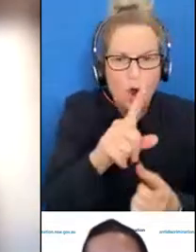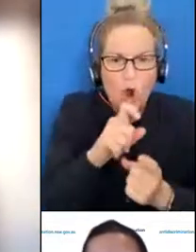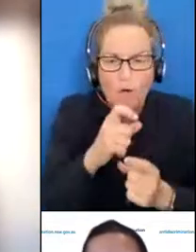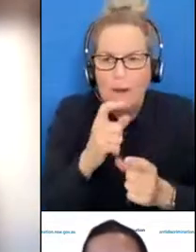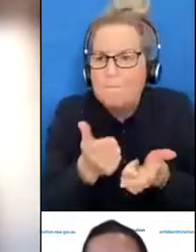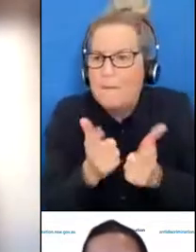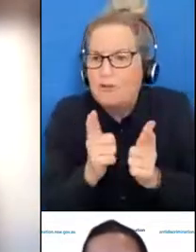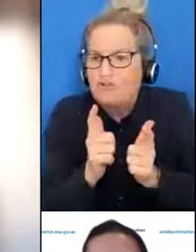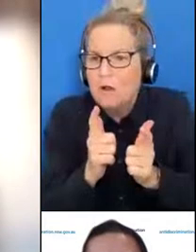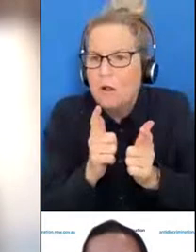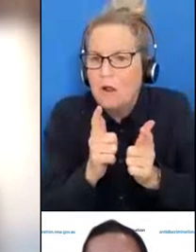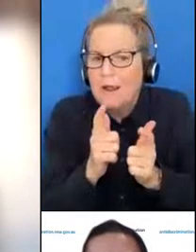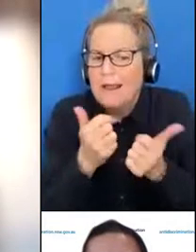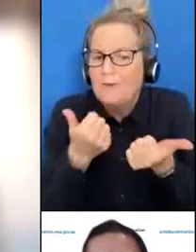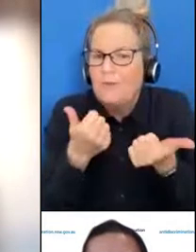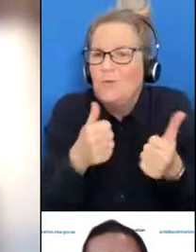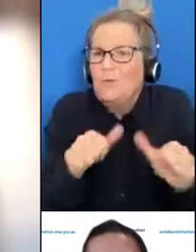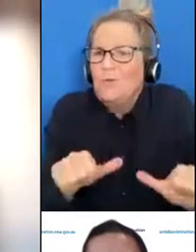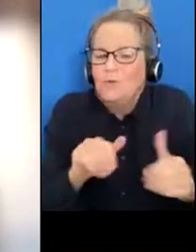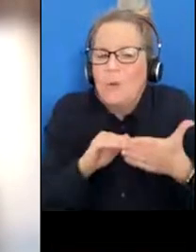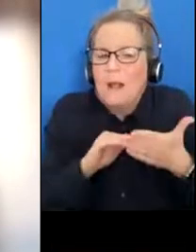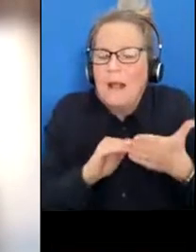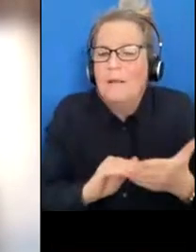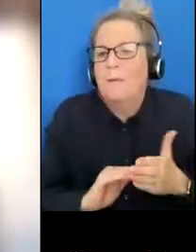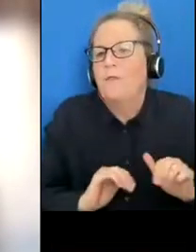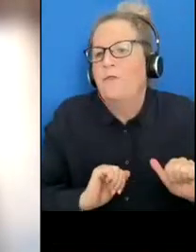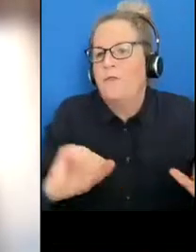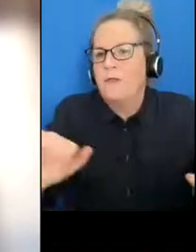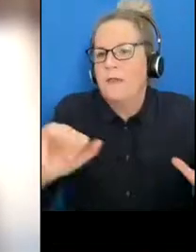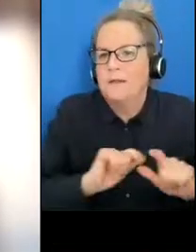that happen for their teams. And